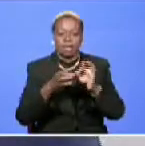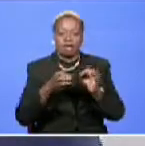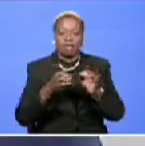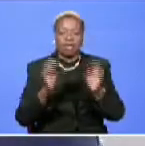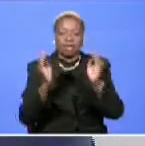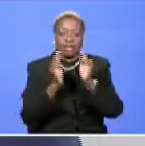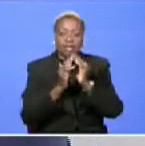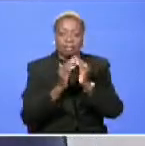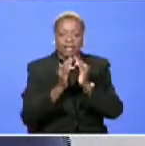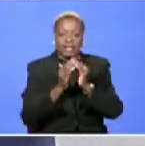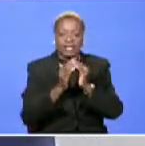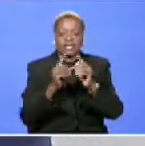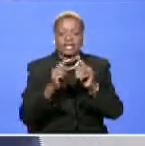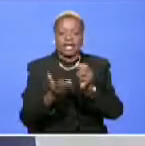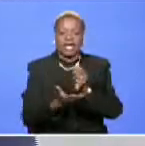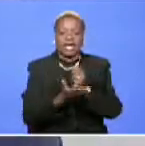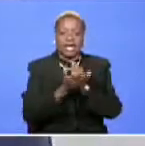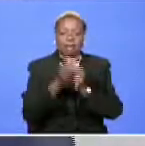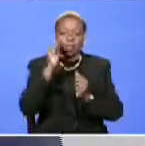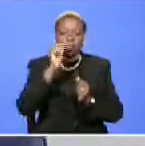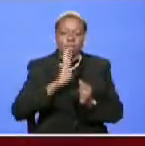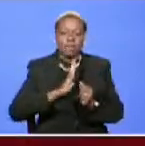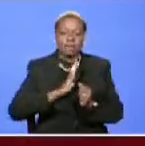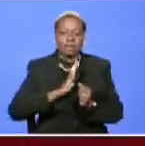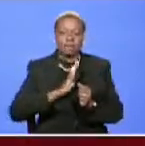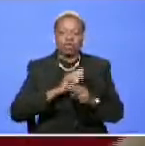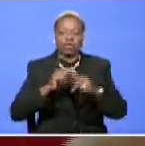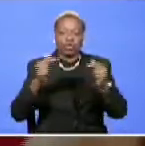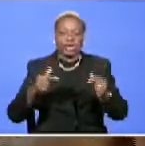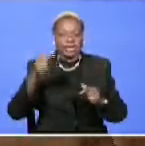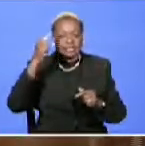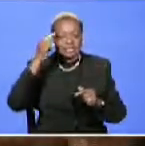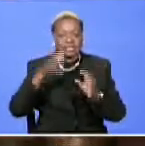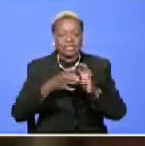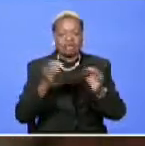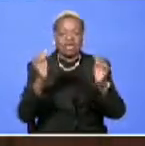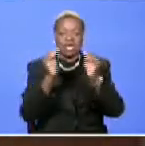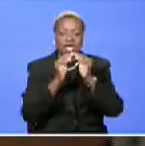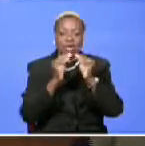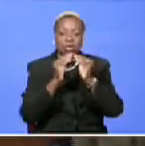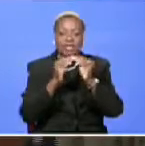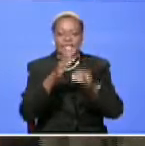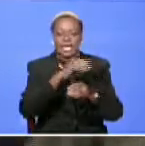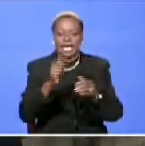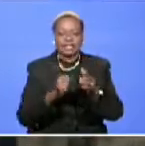helping women gain a greater sense of equality and providing opportunities for self-development.